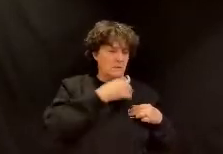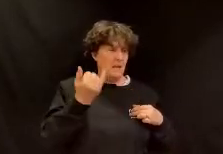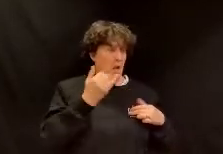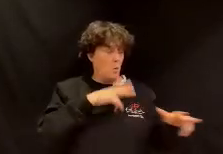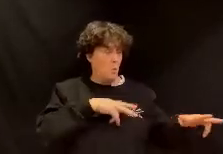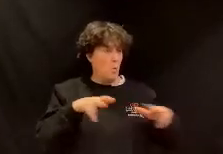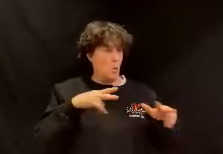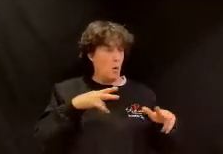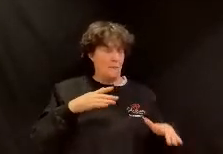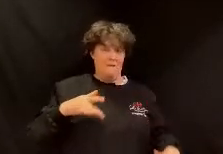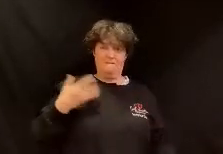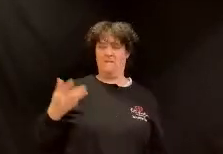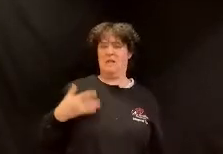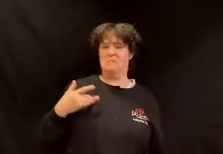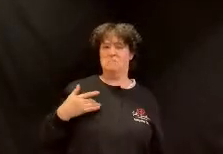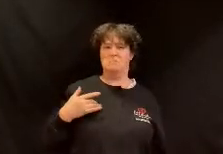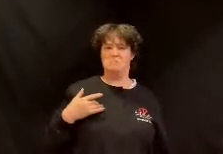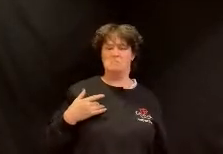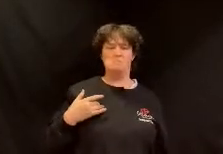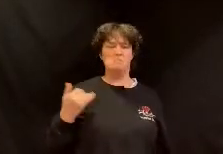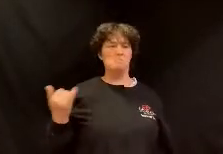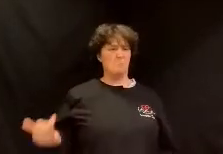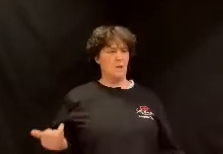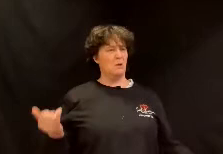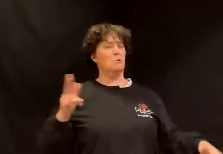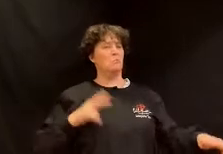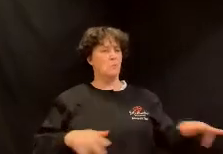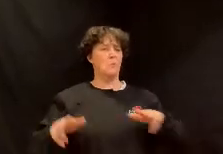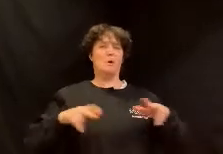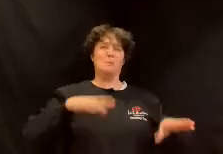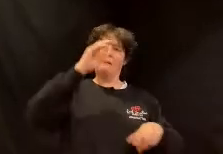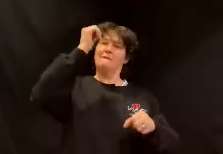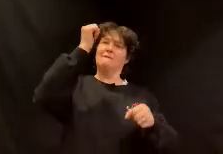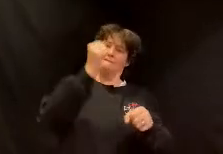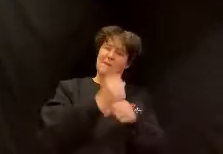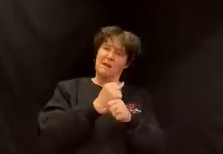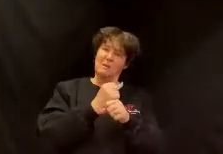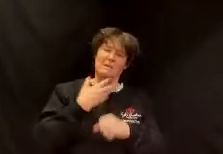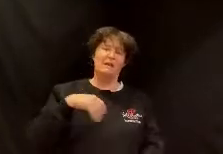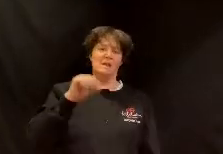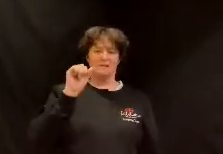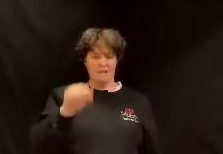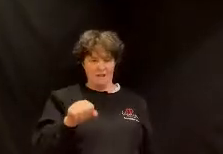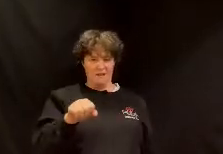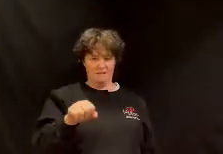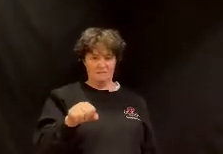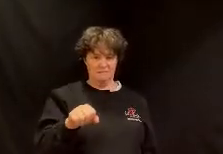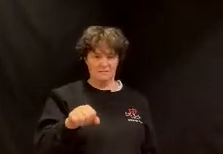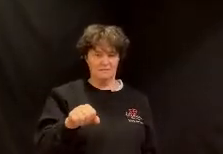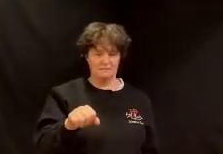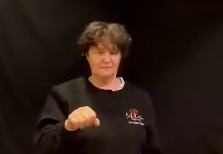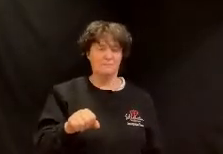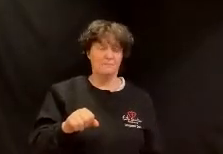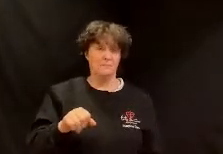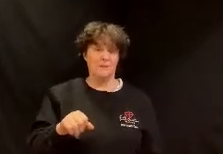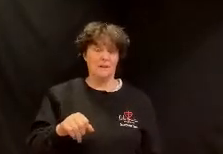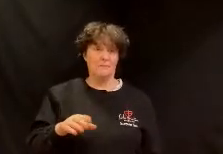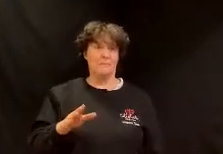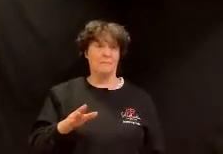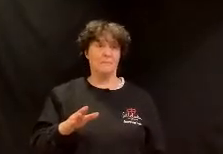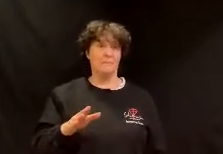by my senses. I can actually walk by faith now. I can do that. Are you guys with me? Are you all right? So